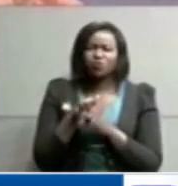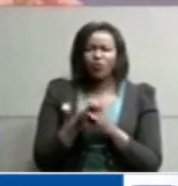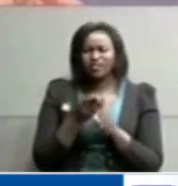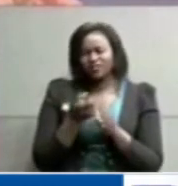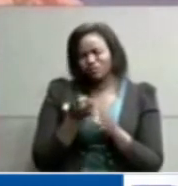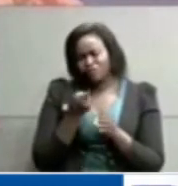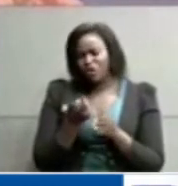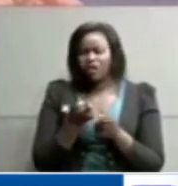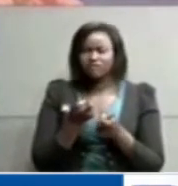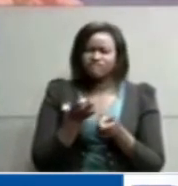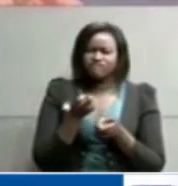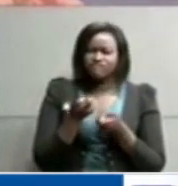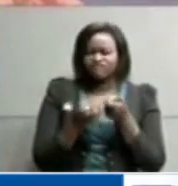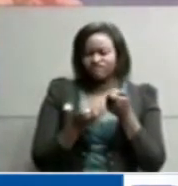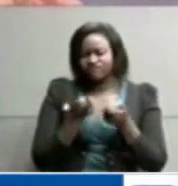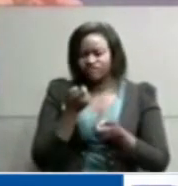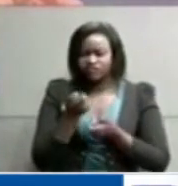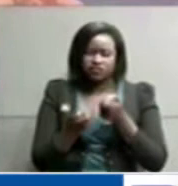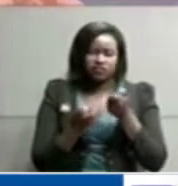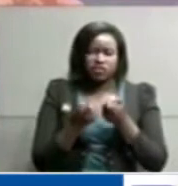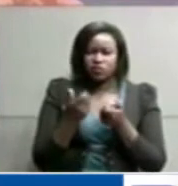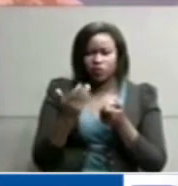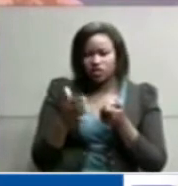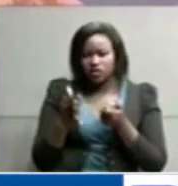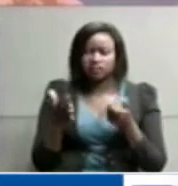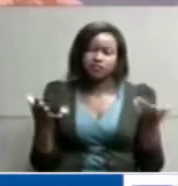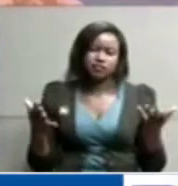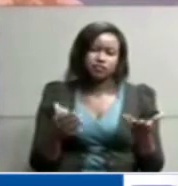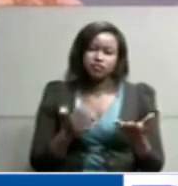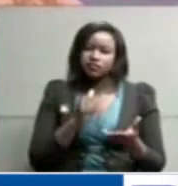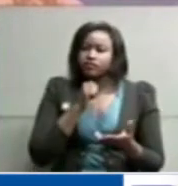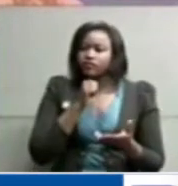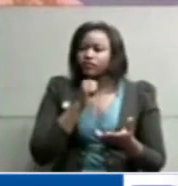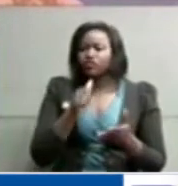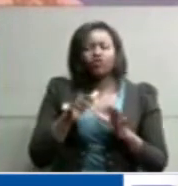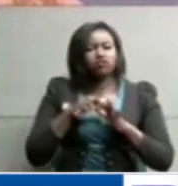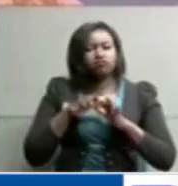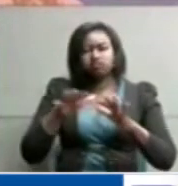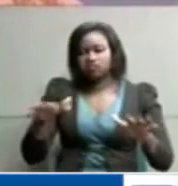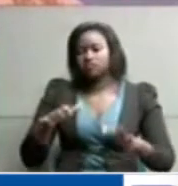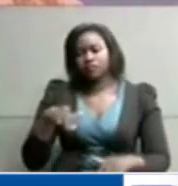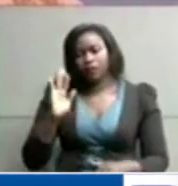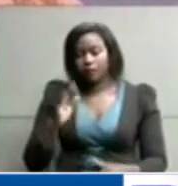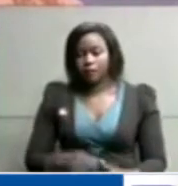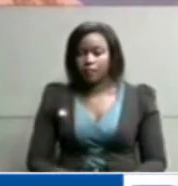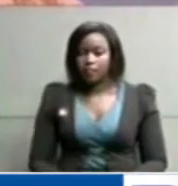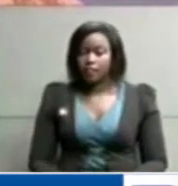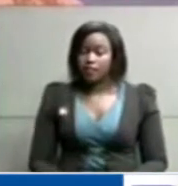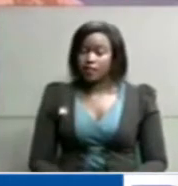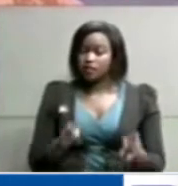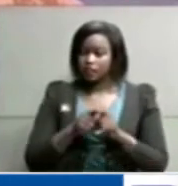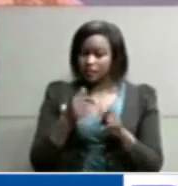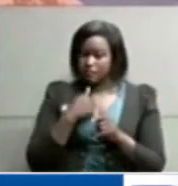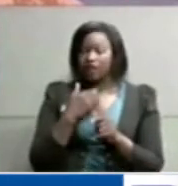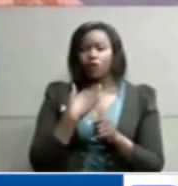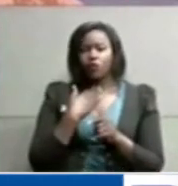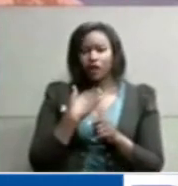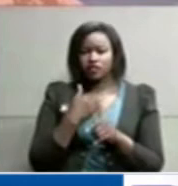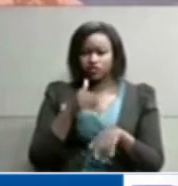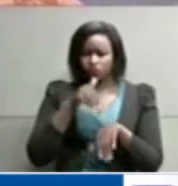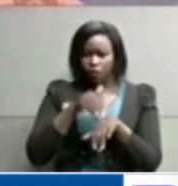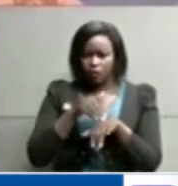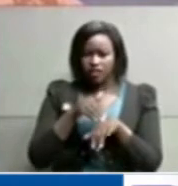drip of these droplets. So they are not as infectious. Then I wanted to make a comment on the orofecal